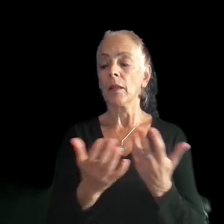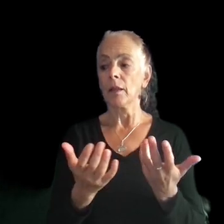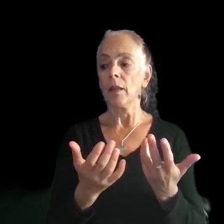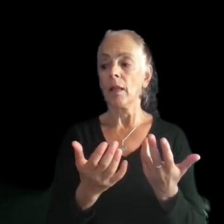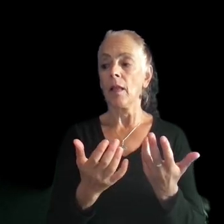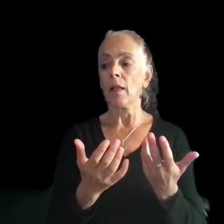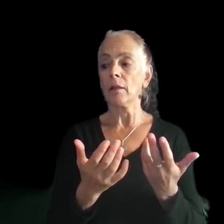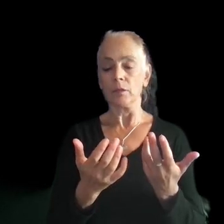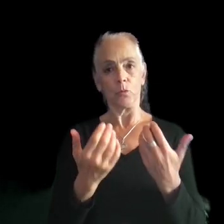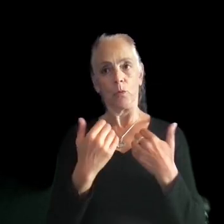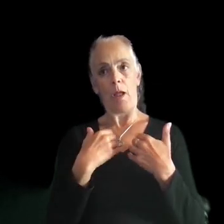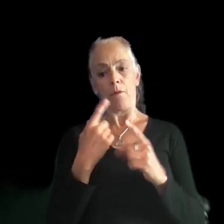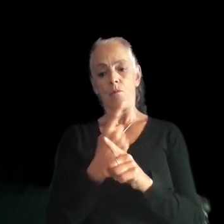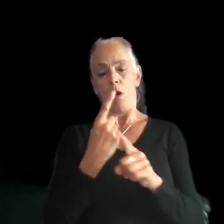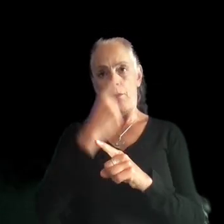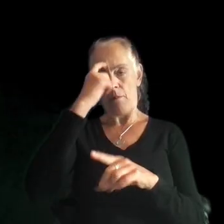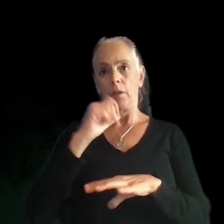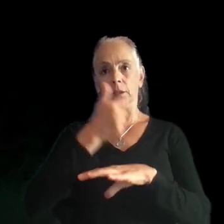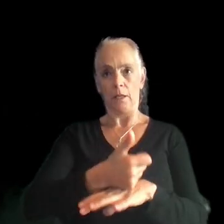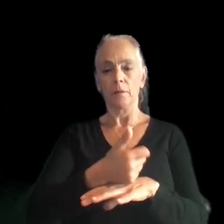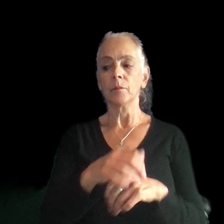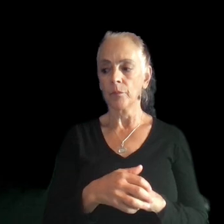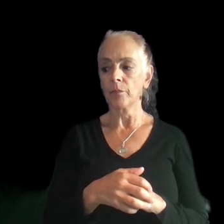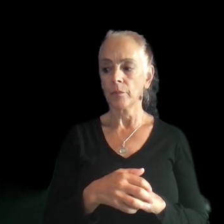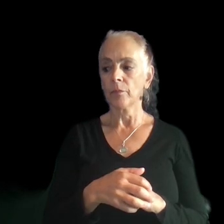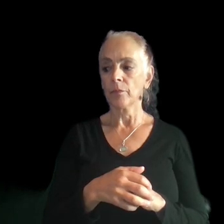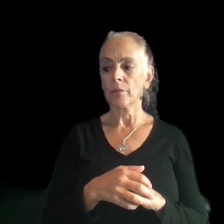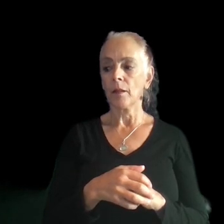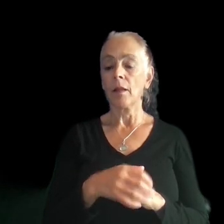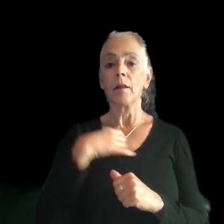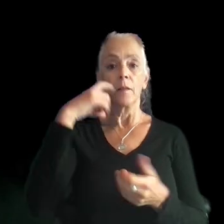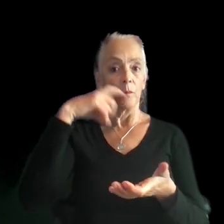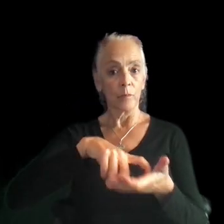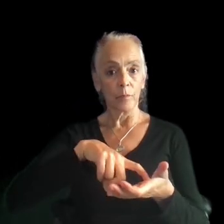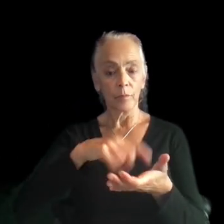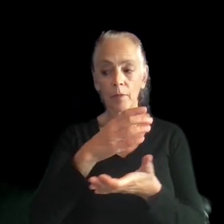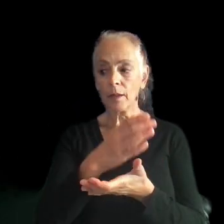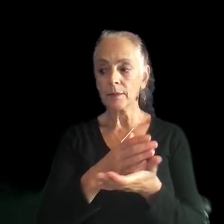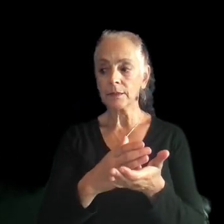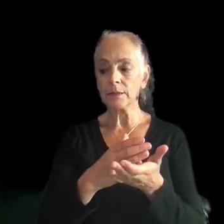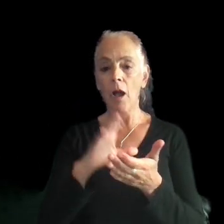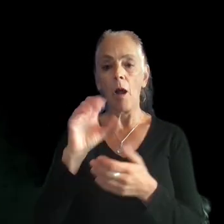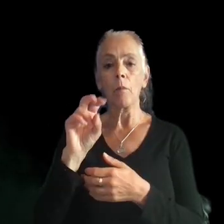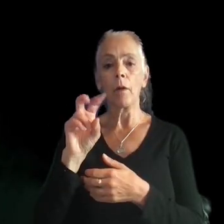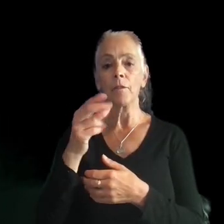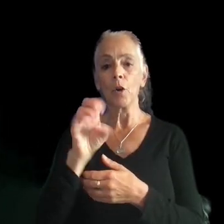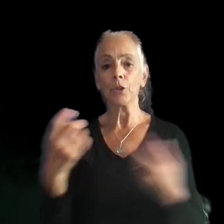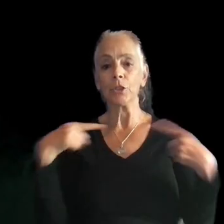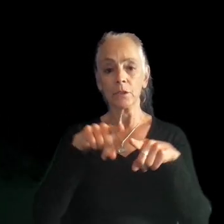a a proper mindset but uh i noticed uh some convergence points